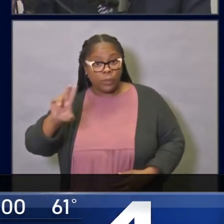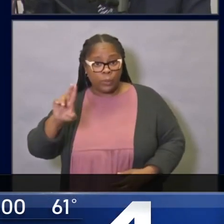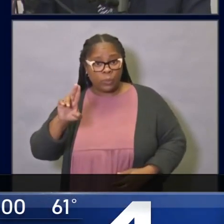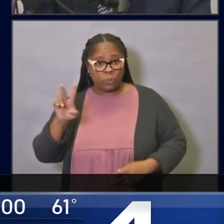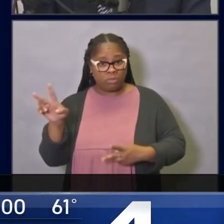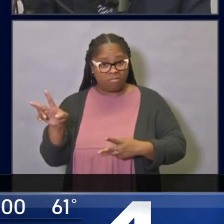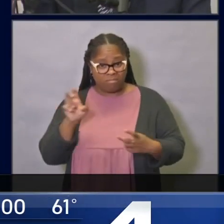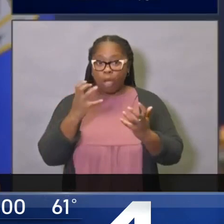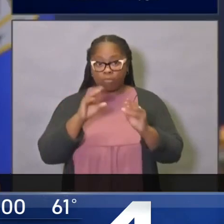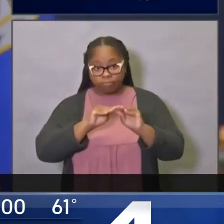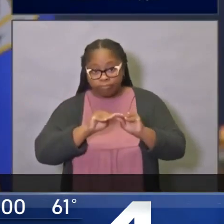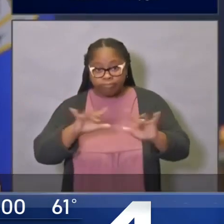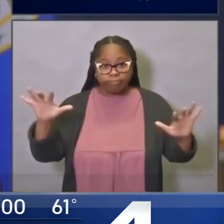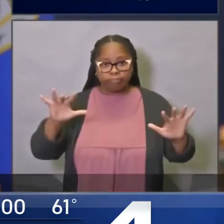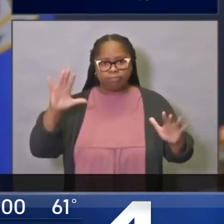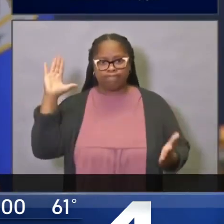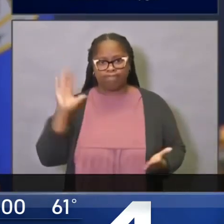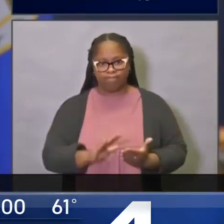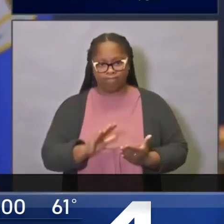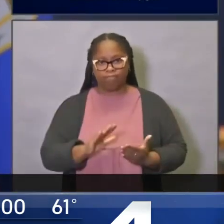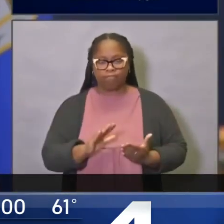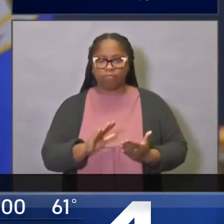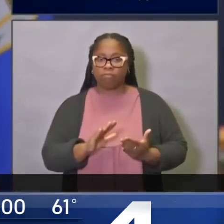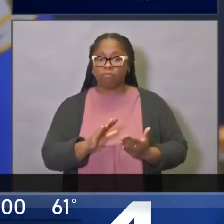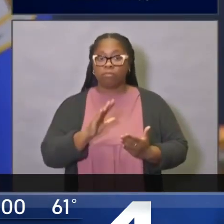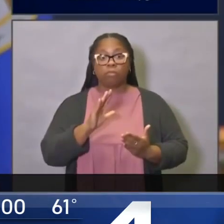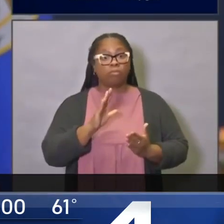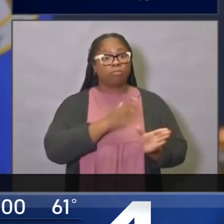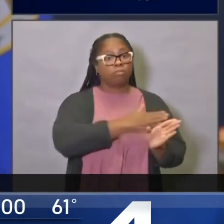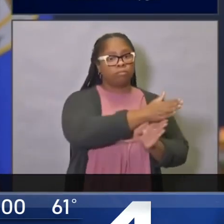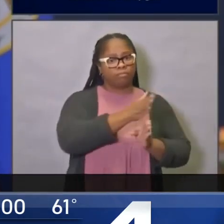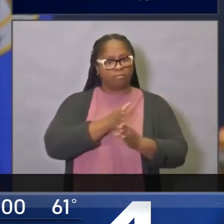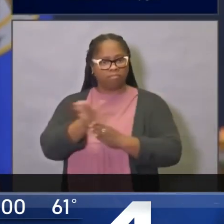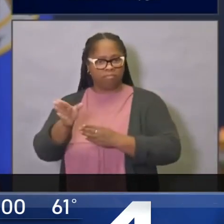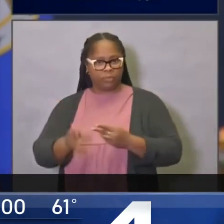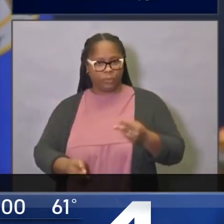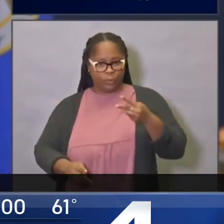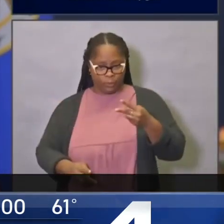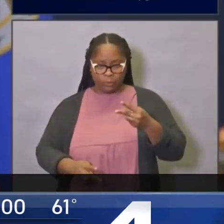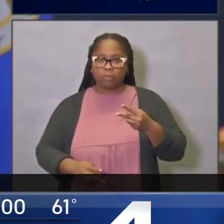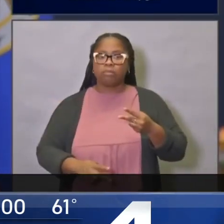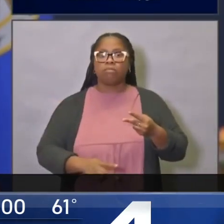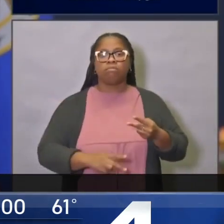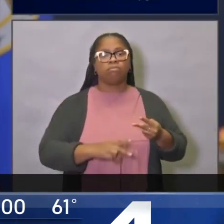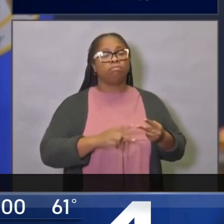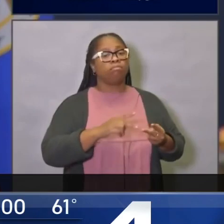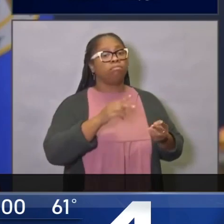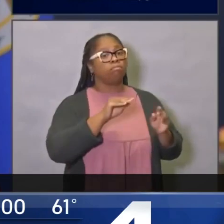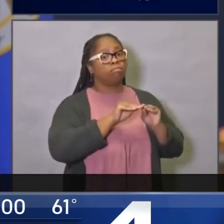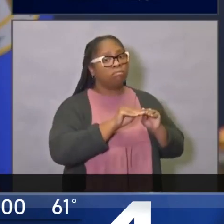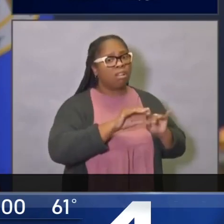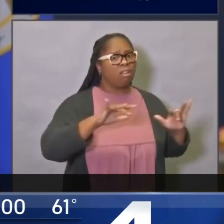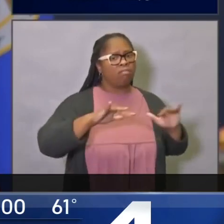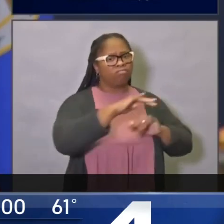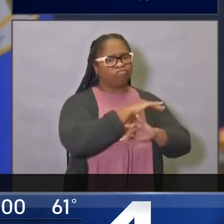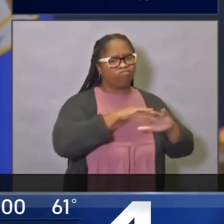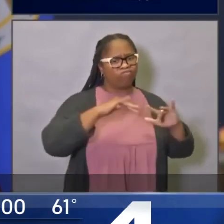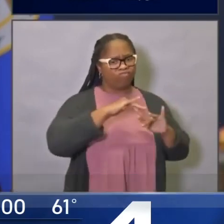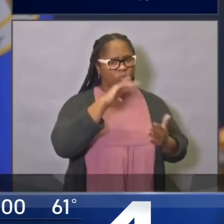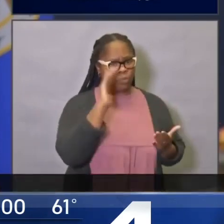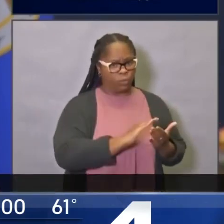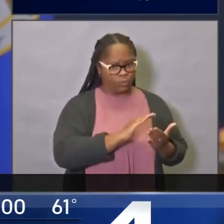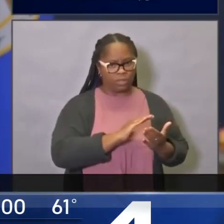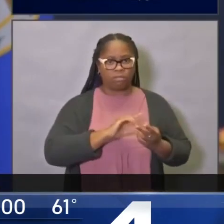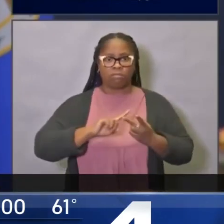the supply of beds. We are focused in two areas: reducing the possibility for crowding and reducing the potential